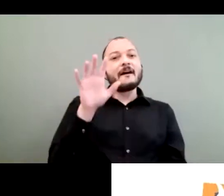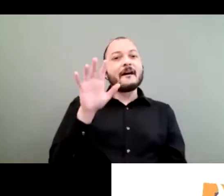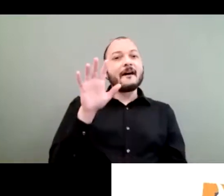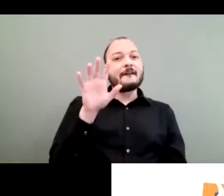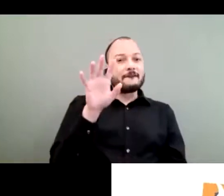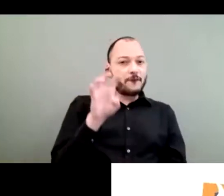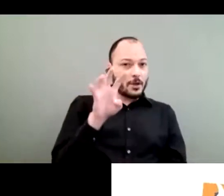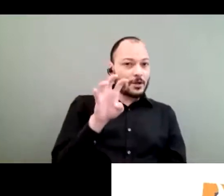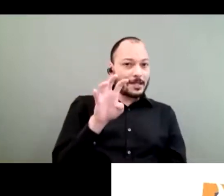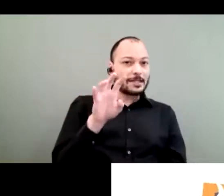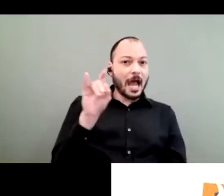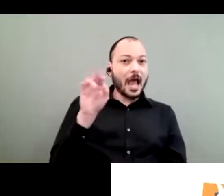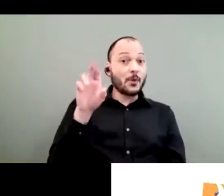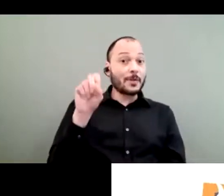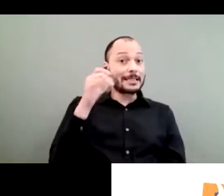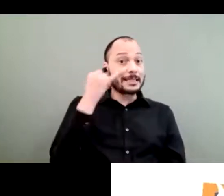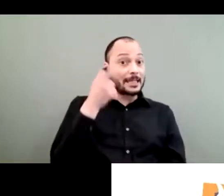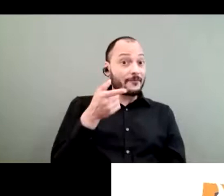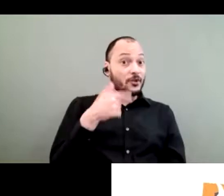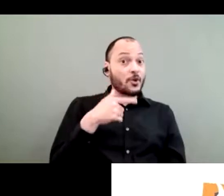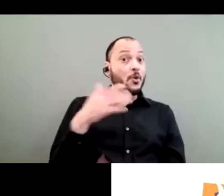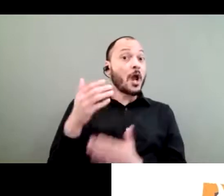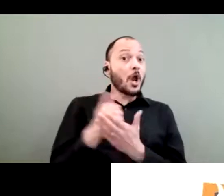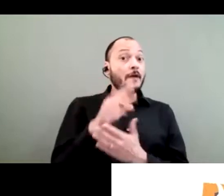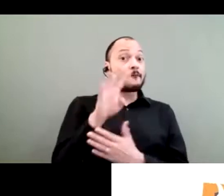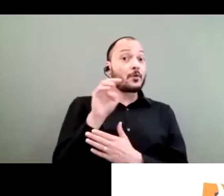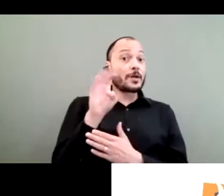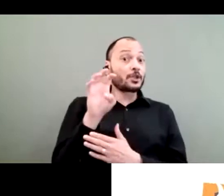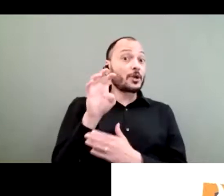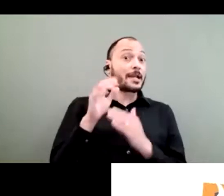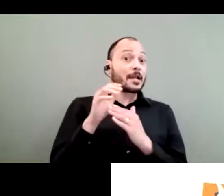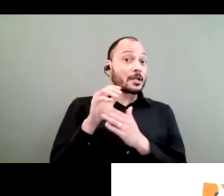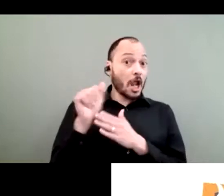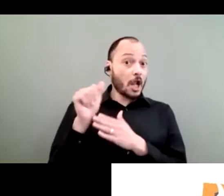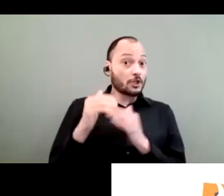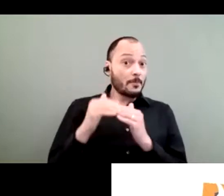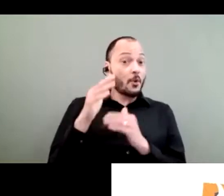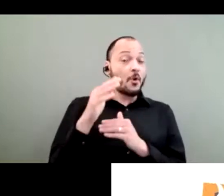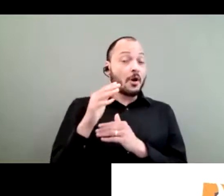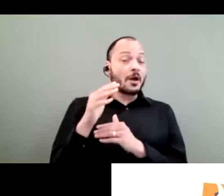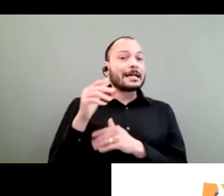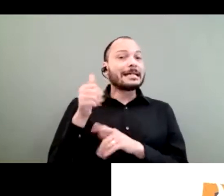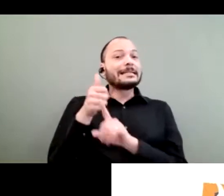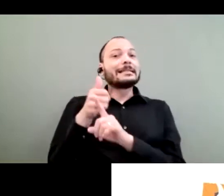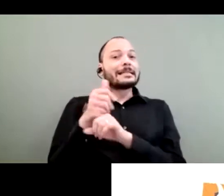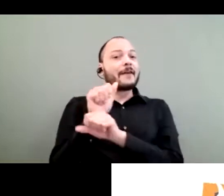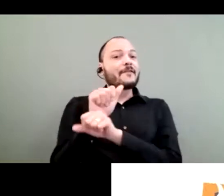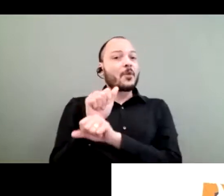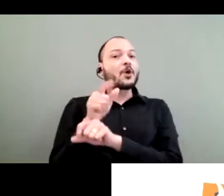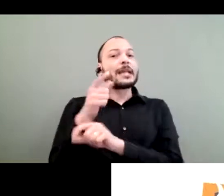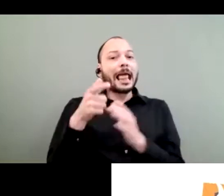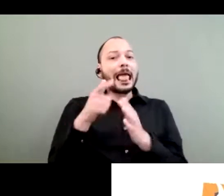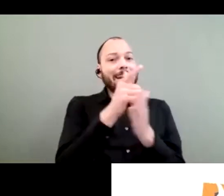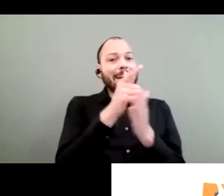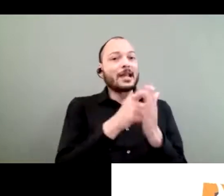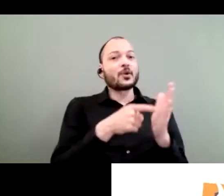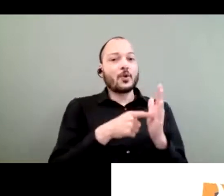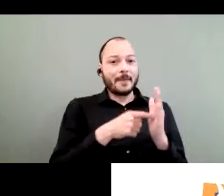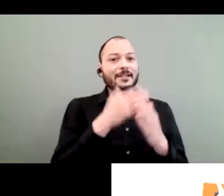$400. The IRS says if you earn $400 or more, if you're self-employed, then you have a legal requirement to file, and you should also make